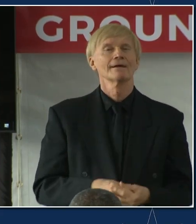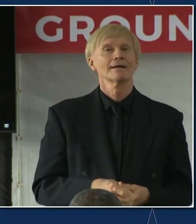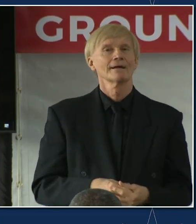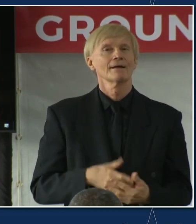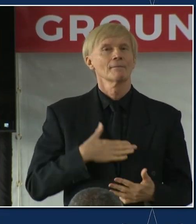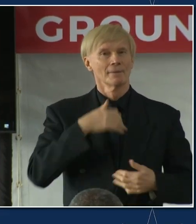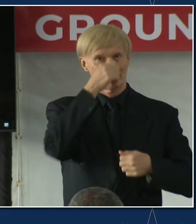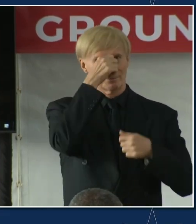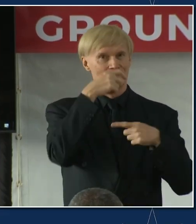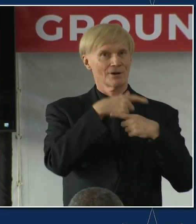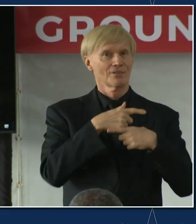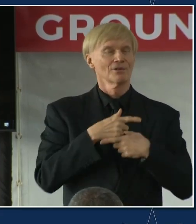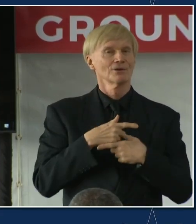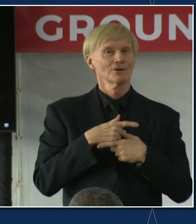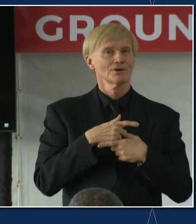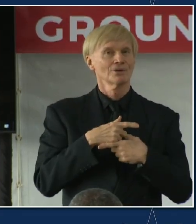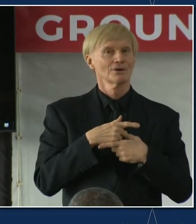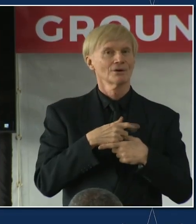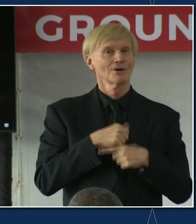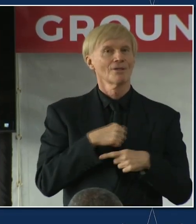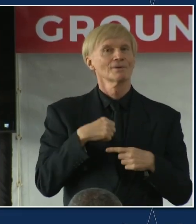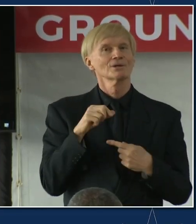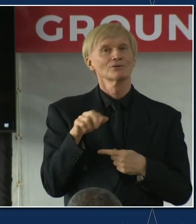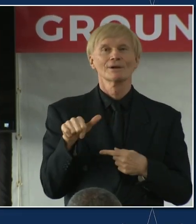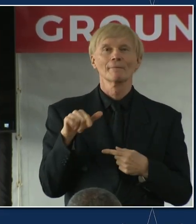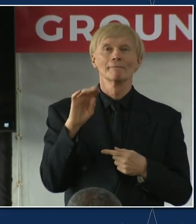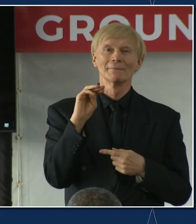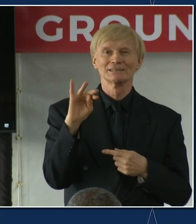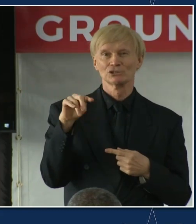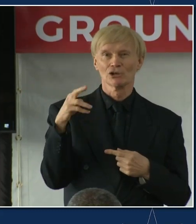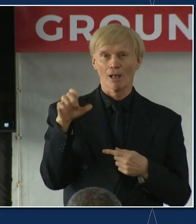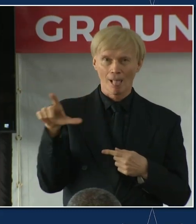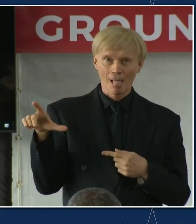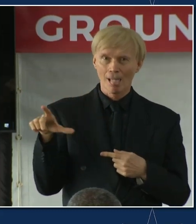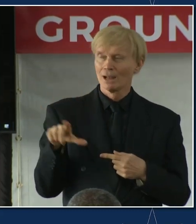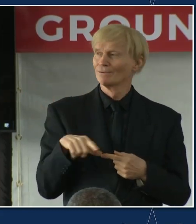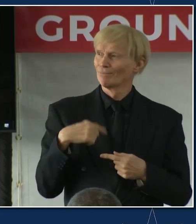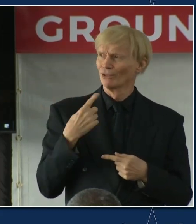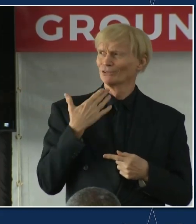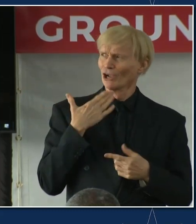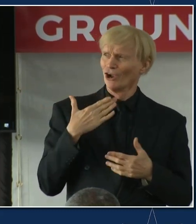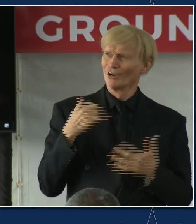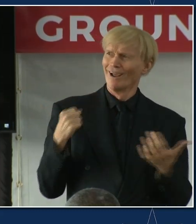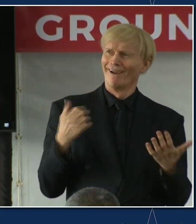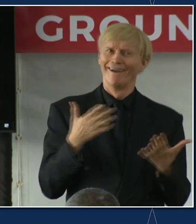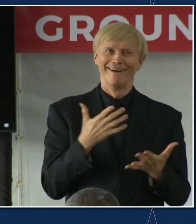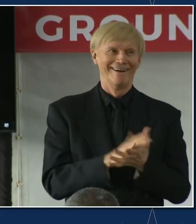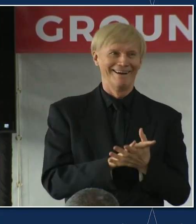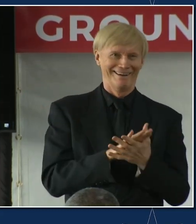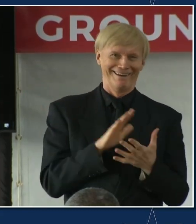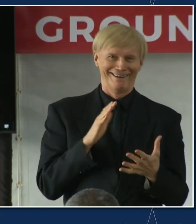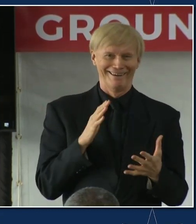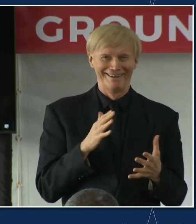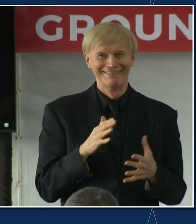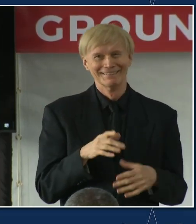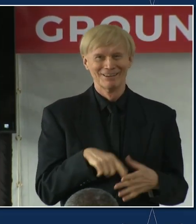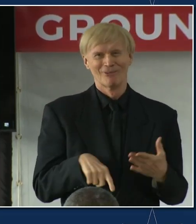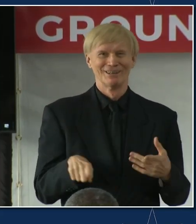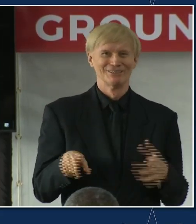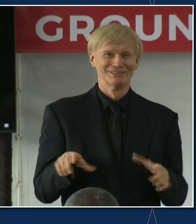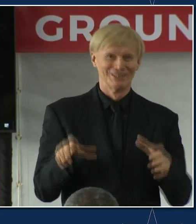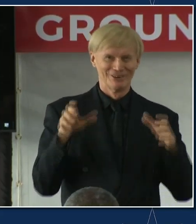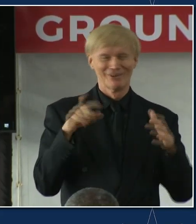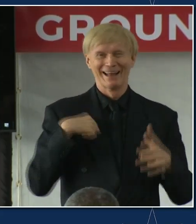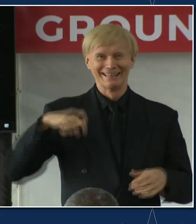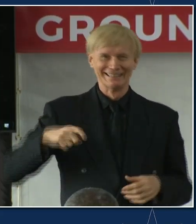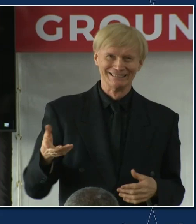my brother, Alderman Greg Mitchell. Looking good, man. Dang, you looking good. Whatever you're doing, I need to